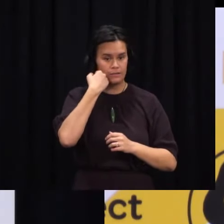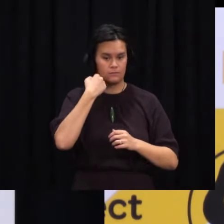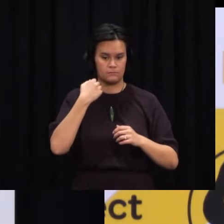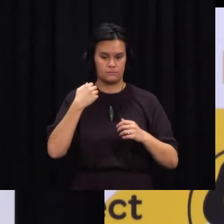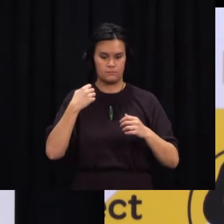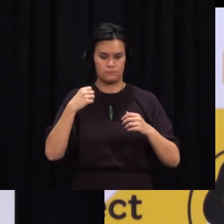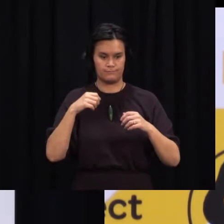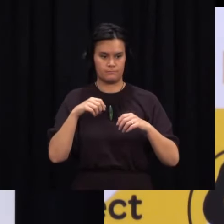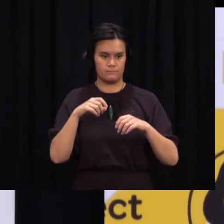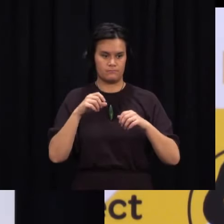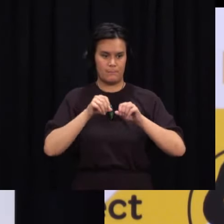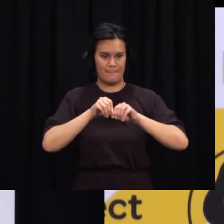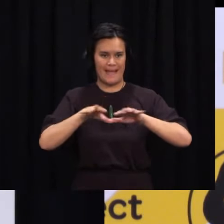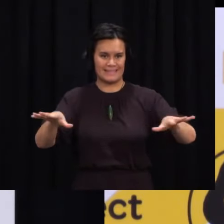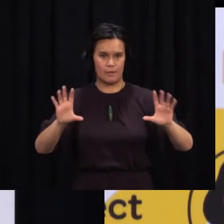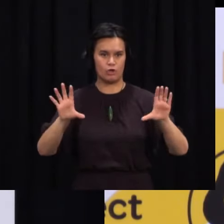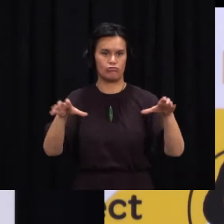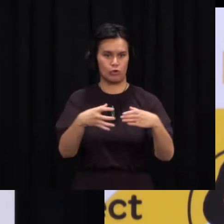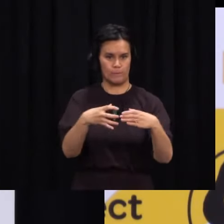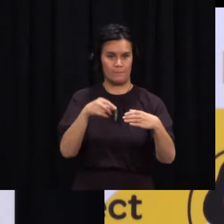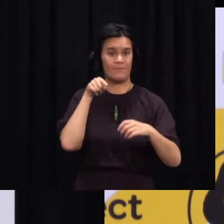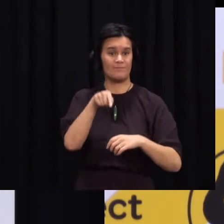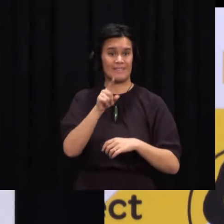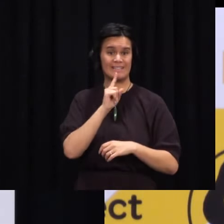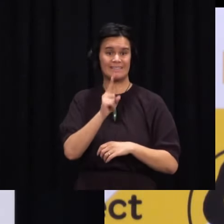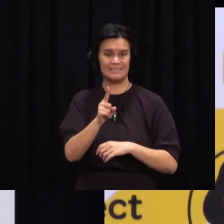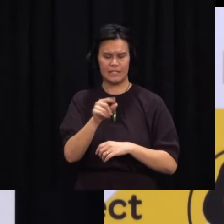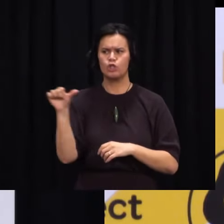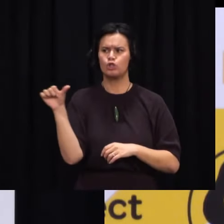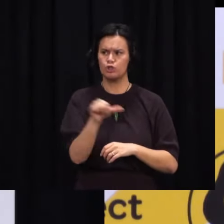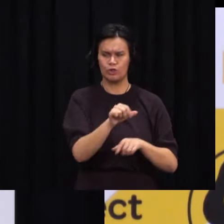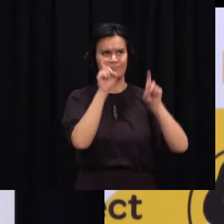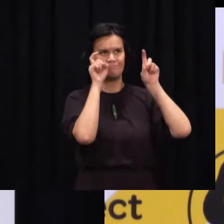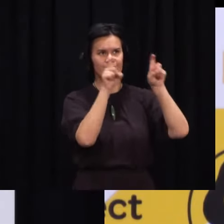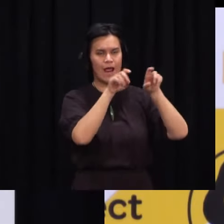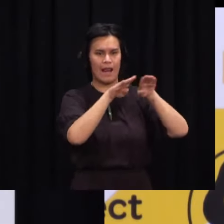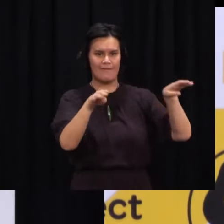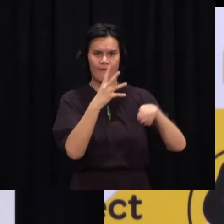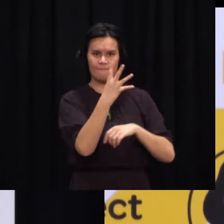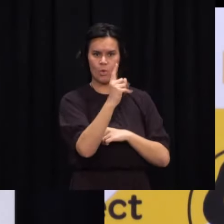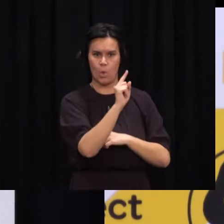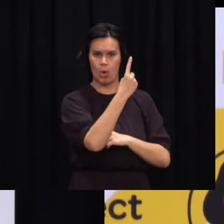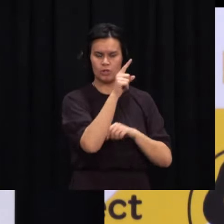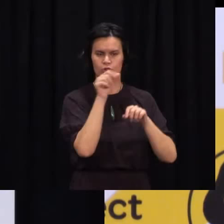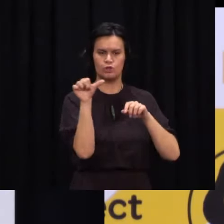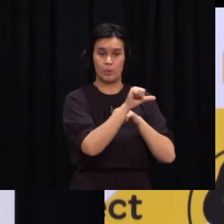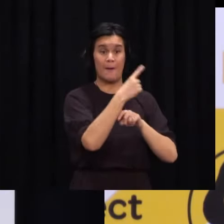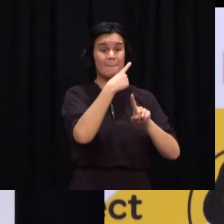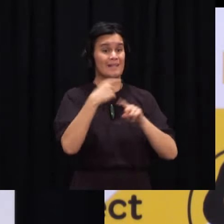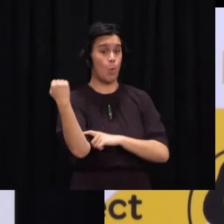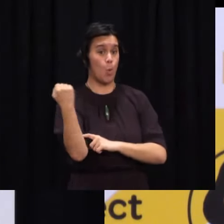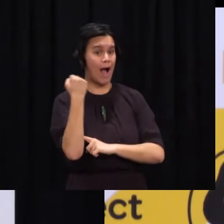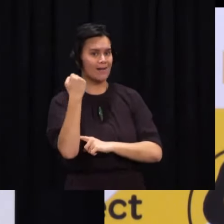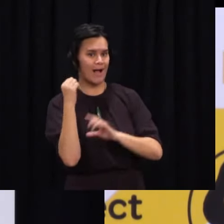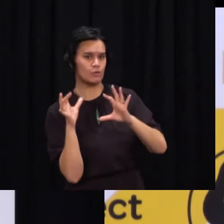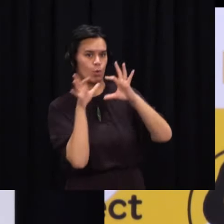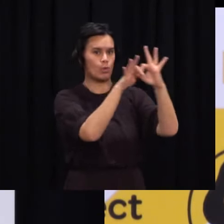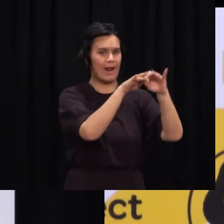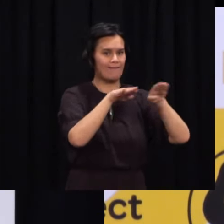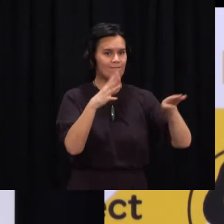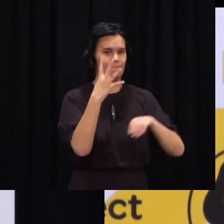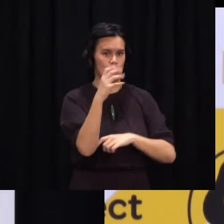were worried about anything less than level 4 for Auckland and the Waikato, saying that they were worried that the North Island is on the brink of a big